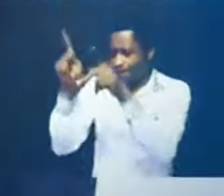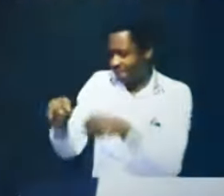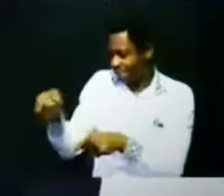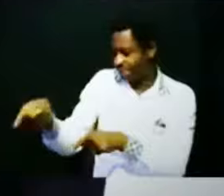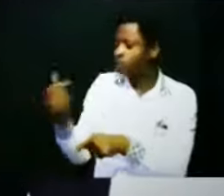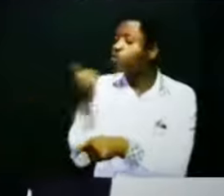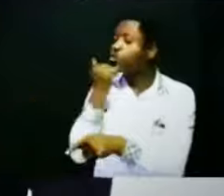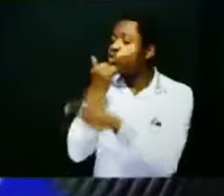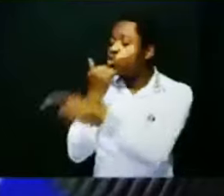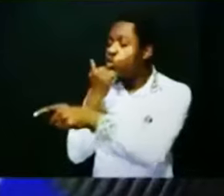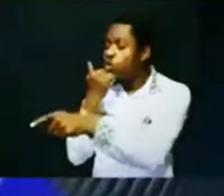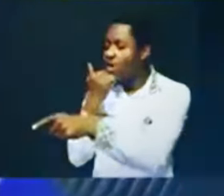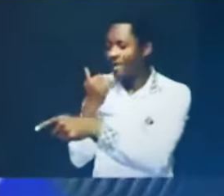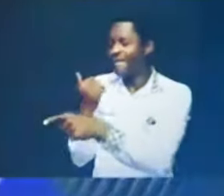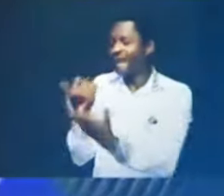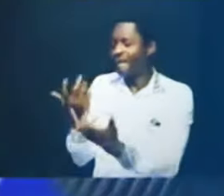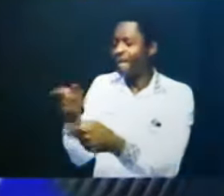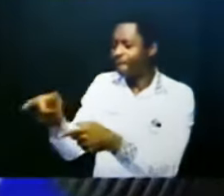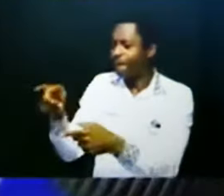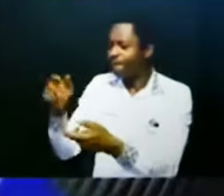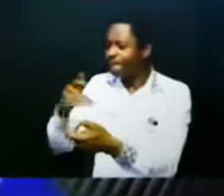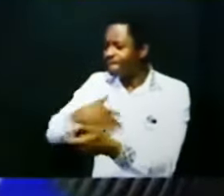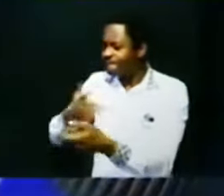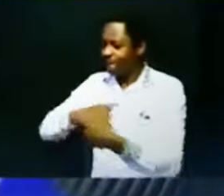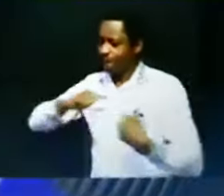offense. They were not